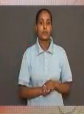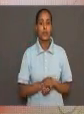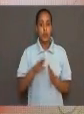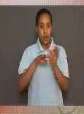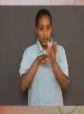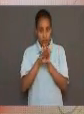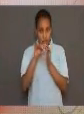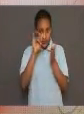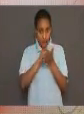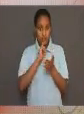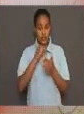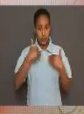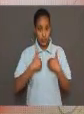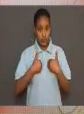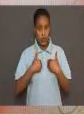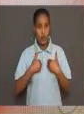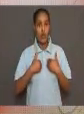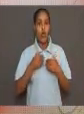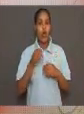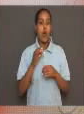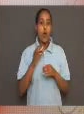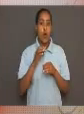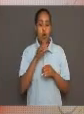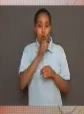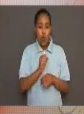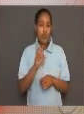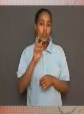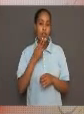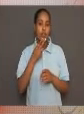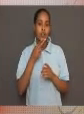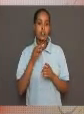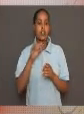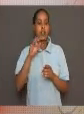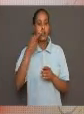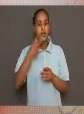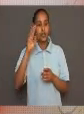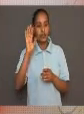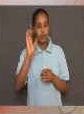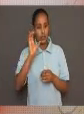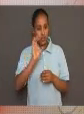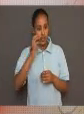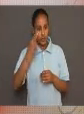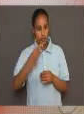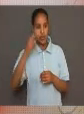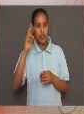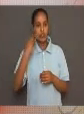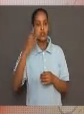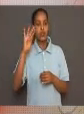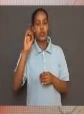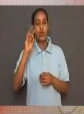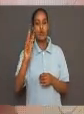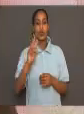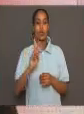Bacteria that is present within the old vinegar ferments the ethanol, turning it into acetic